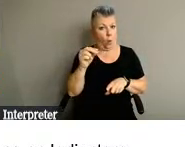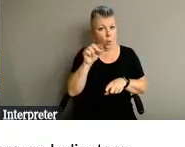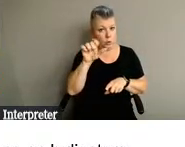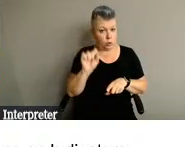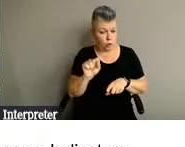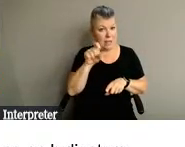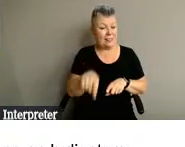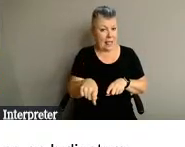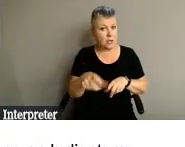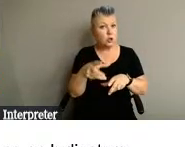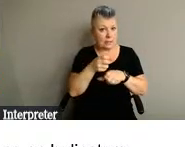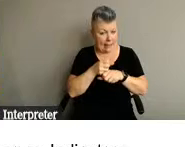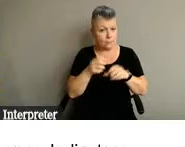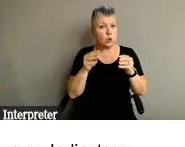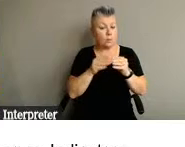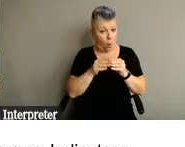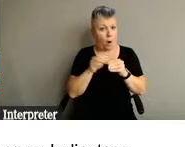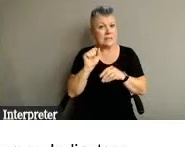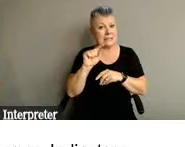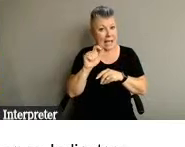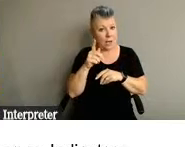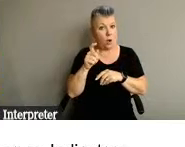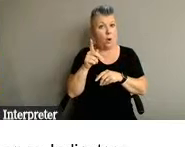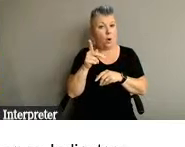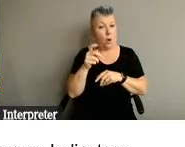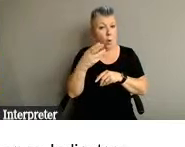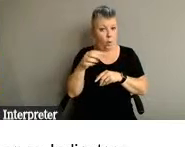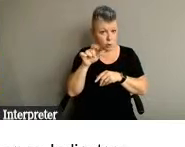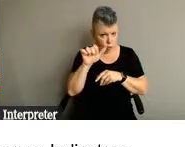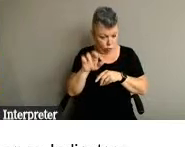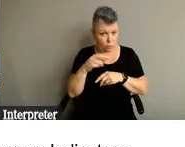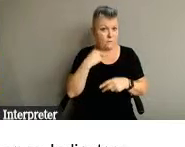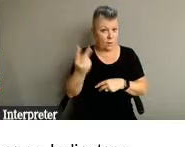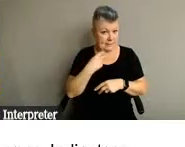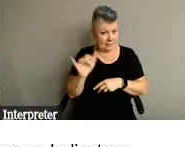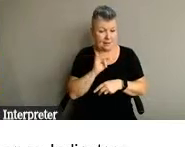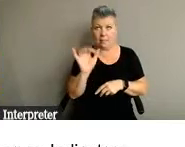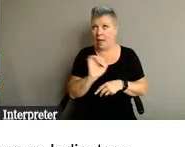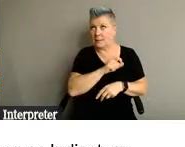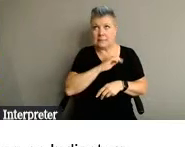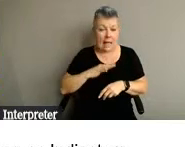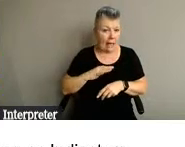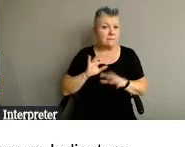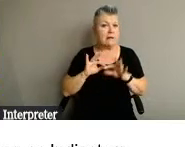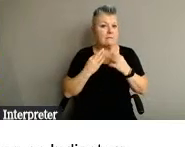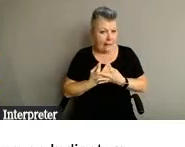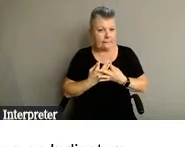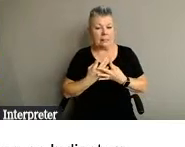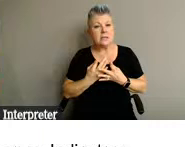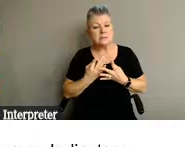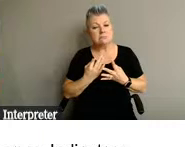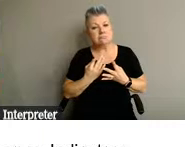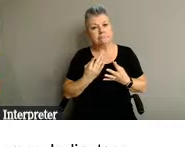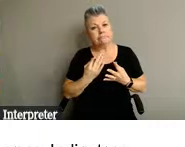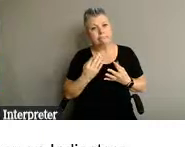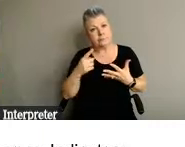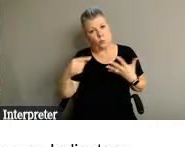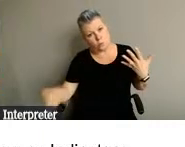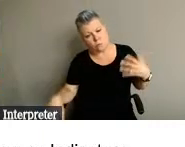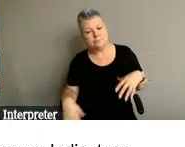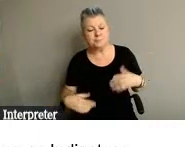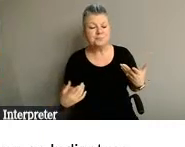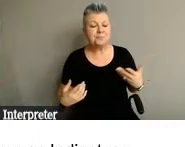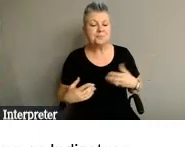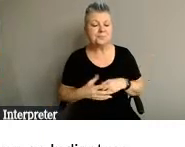capture additional stakeholder voices, which should include staff, families, et cetera, in those conversations. The reason